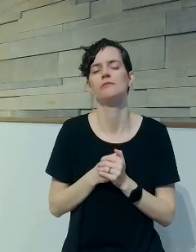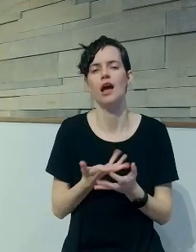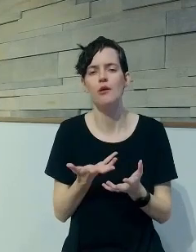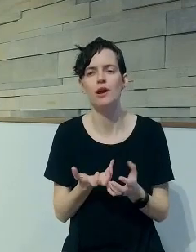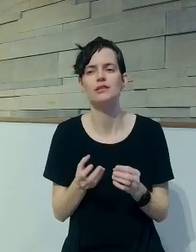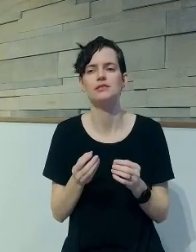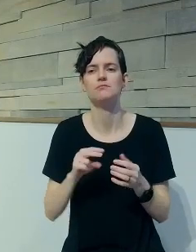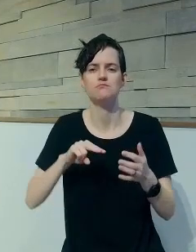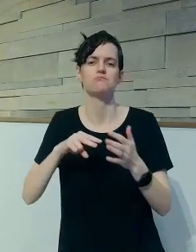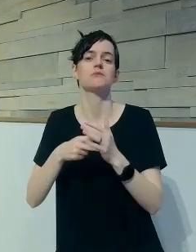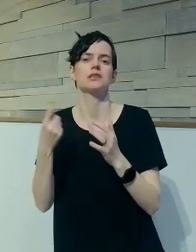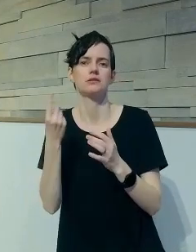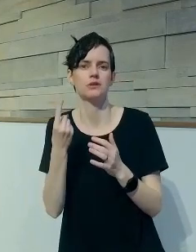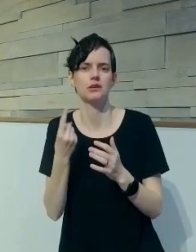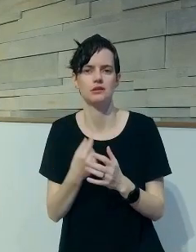I want it to mean more than that.